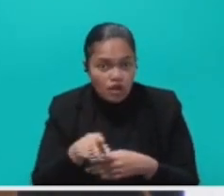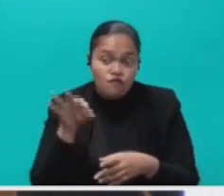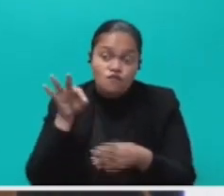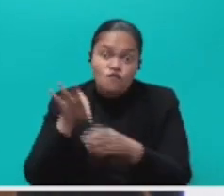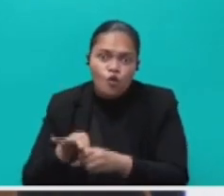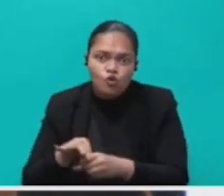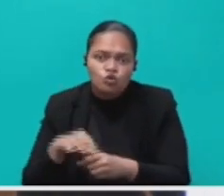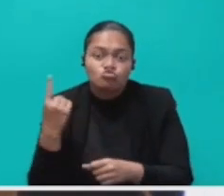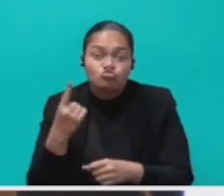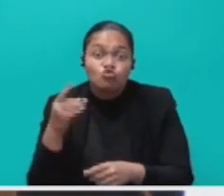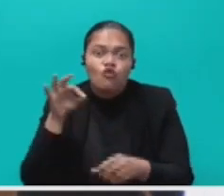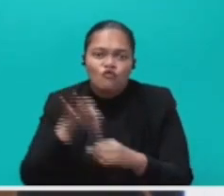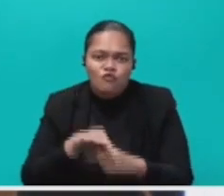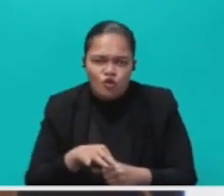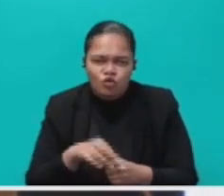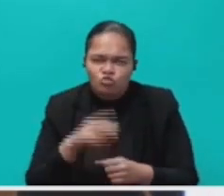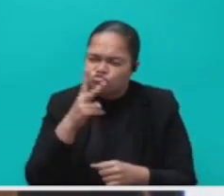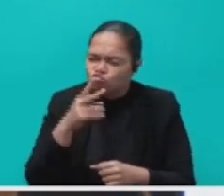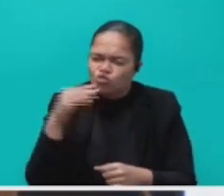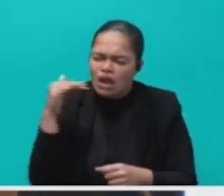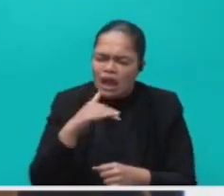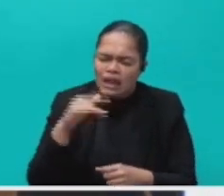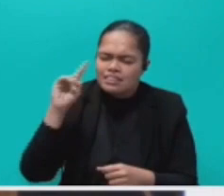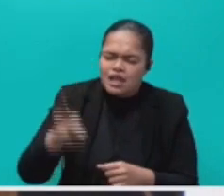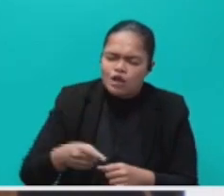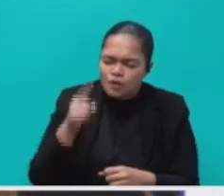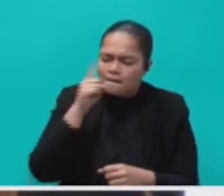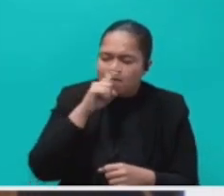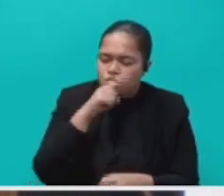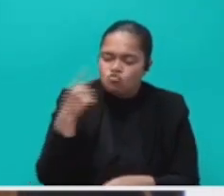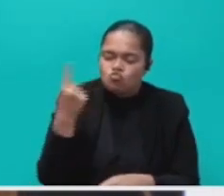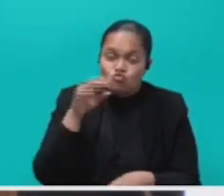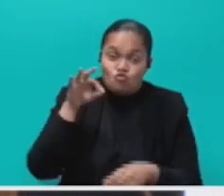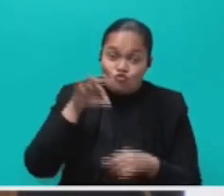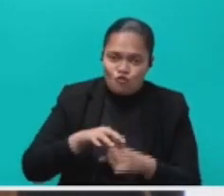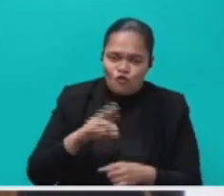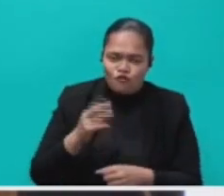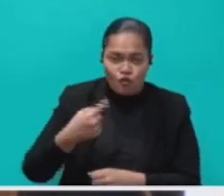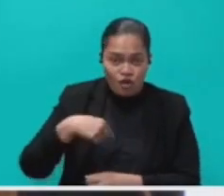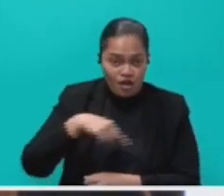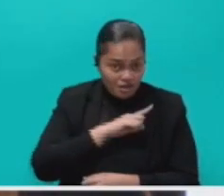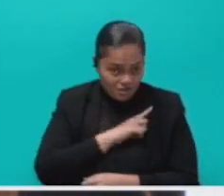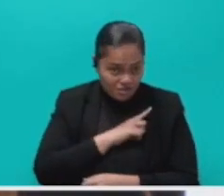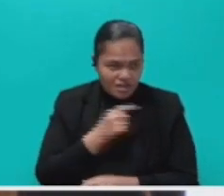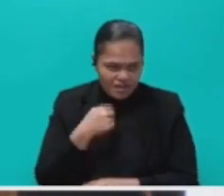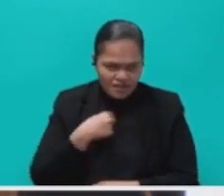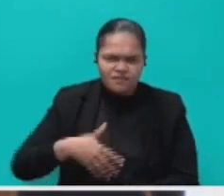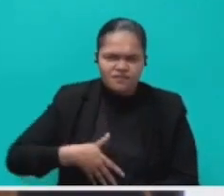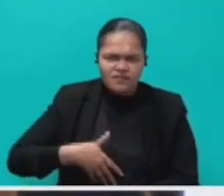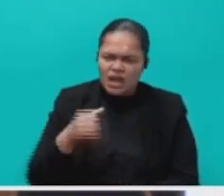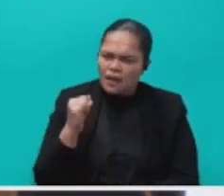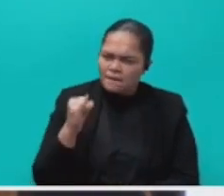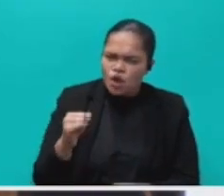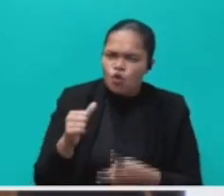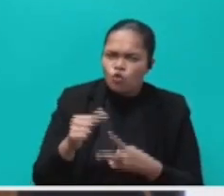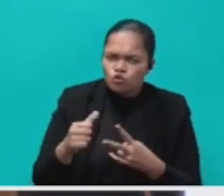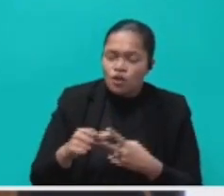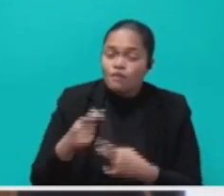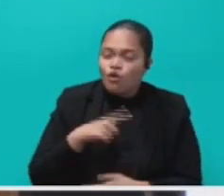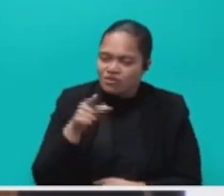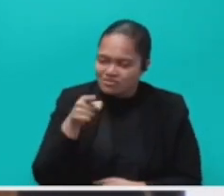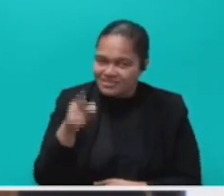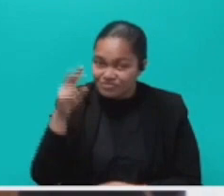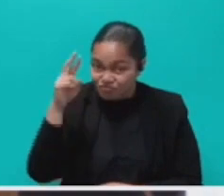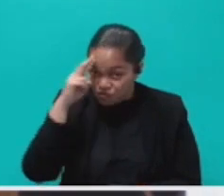that voted for us, the 200,000 people that voted for us, are feeling bad also, because that is the reason